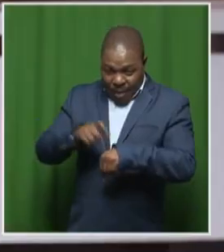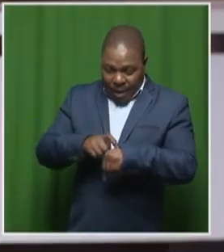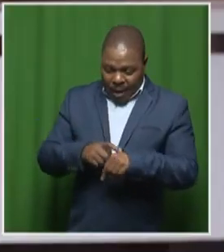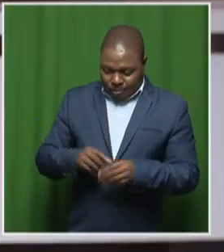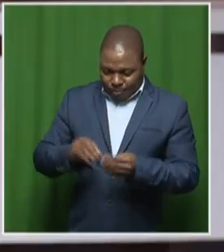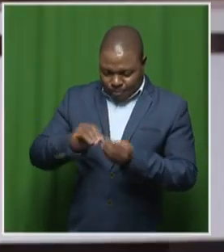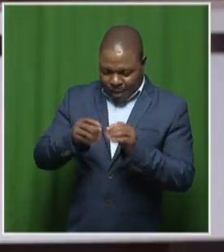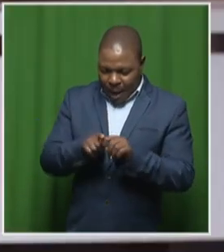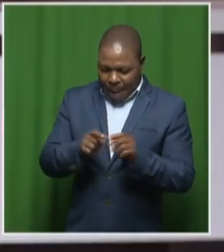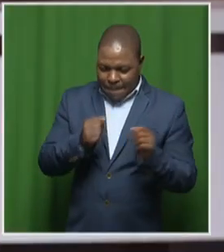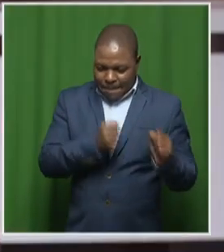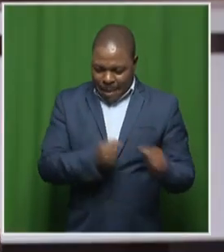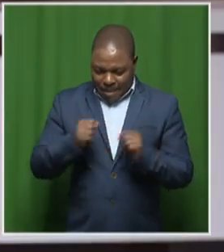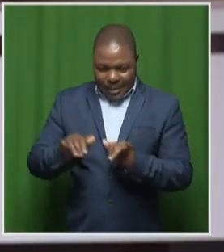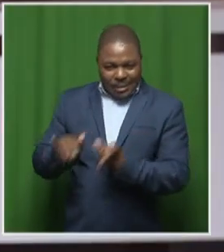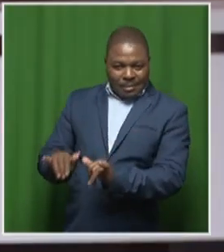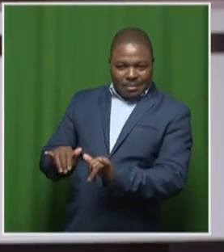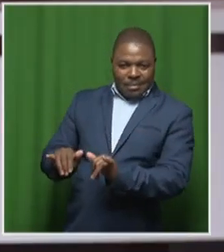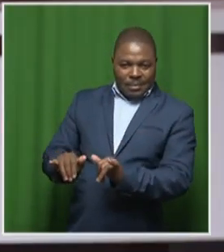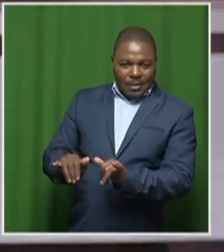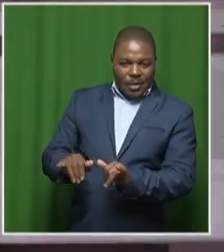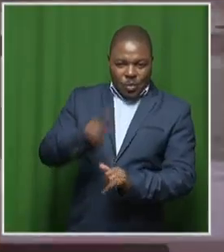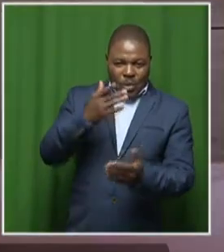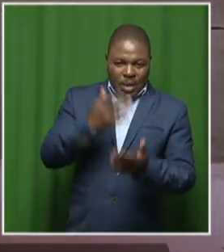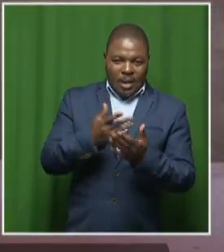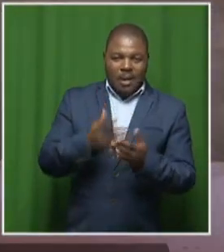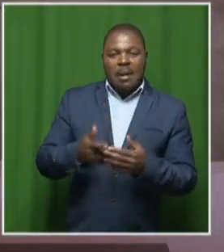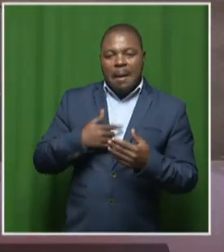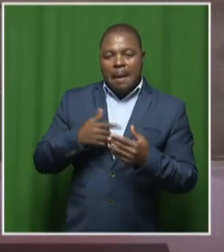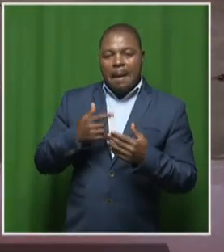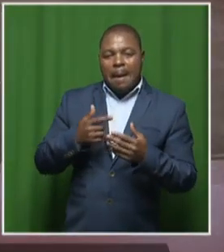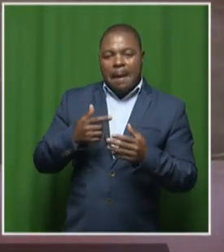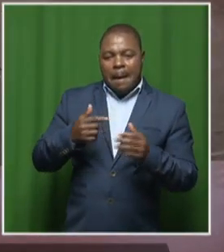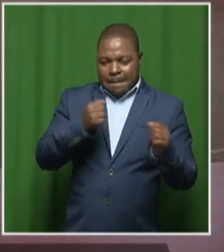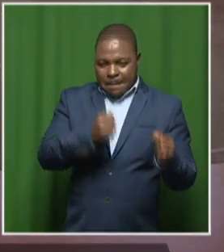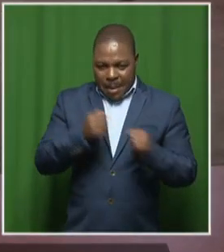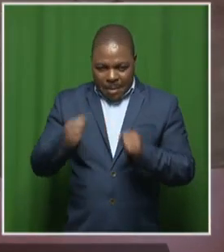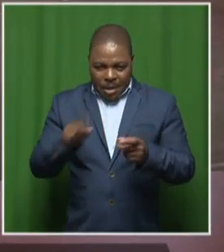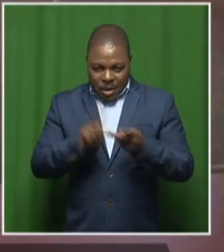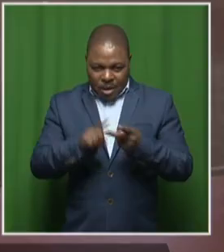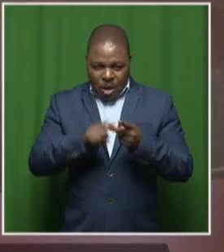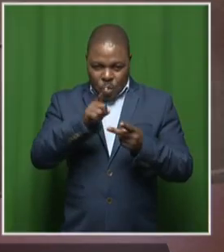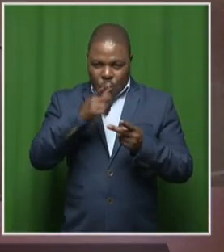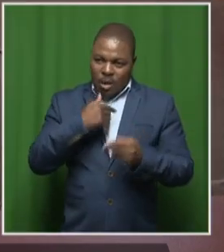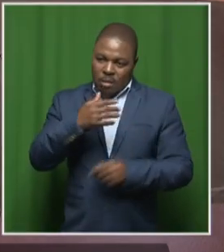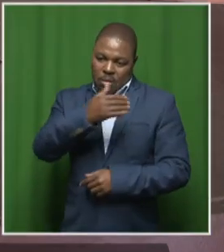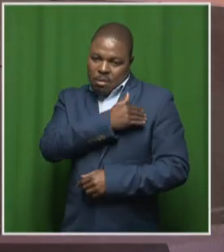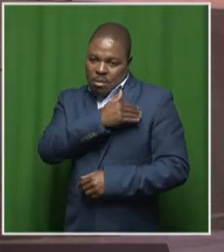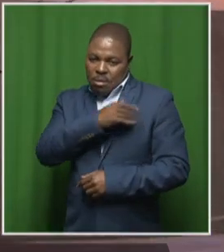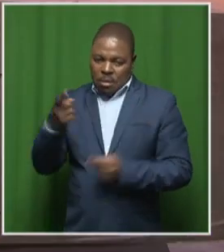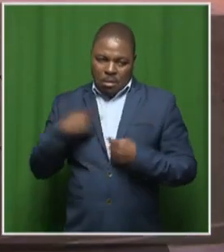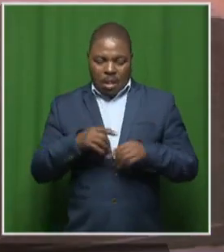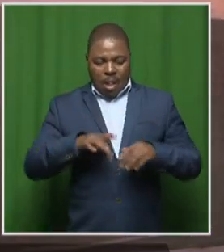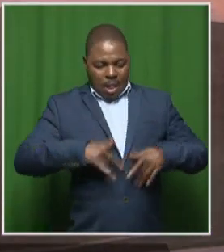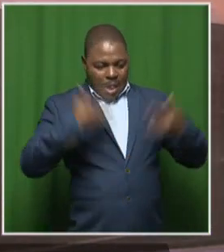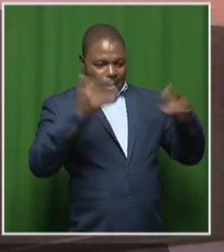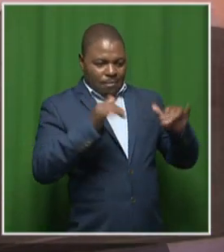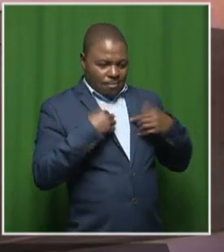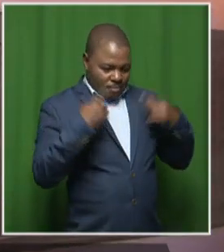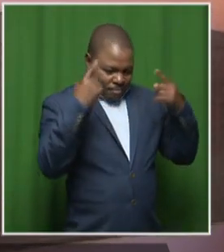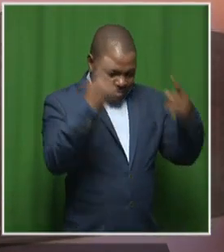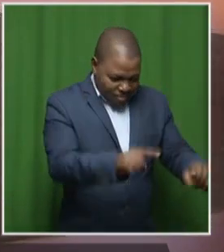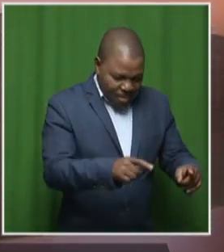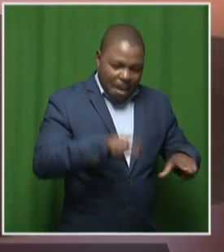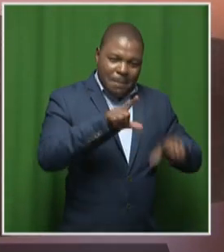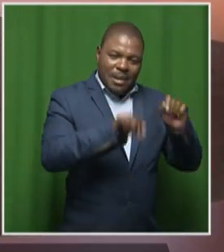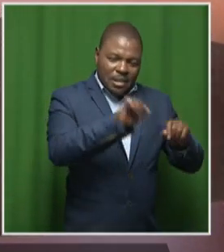permanent. Okay. So now you can actually order a permanent piece or commission me to do a live performance in your